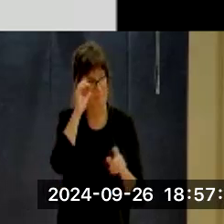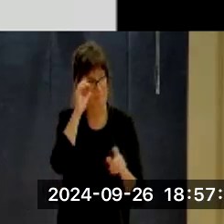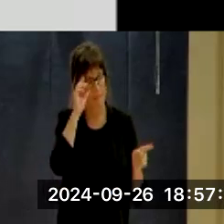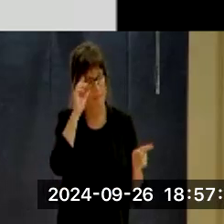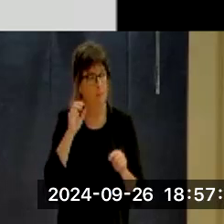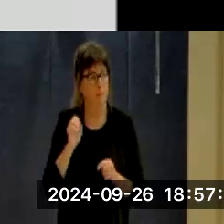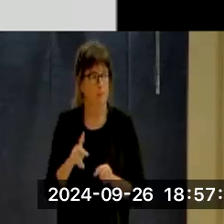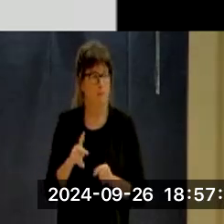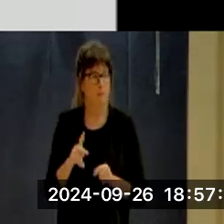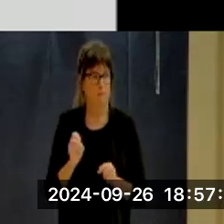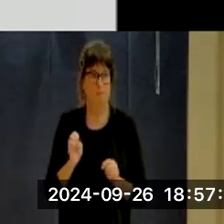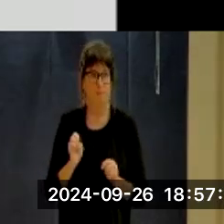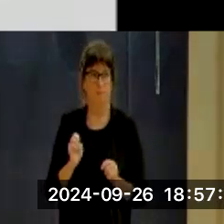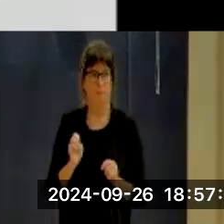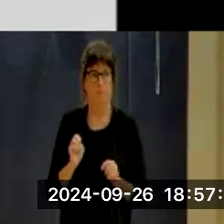Arabelle Molinas.